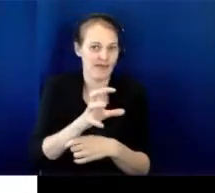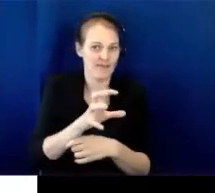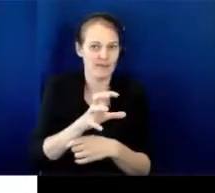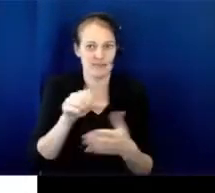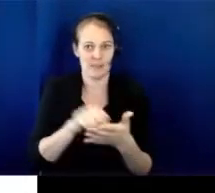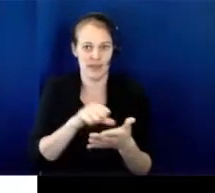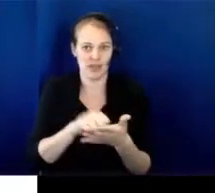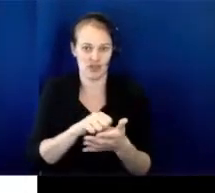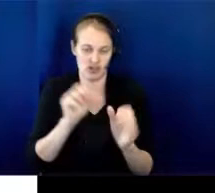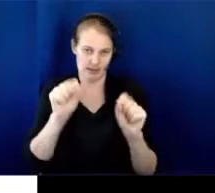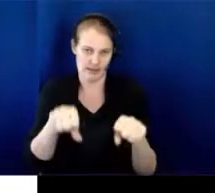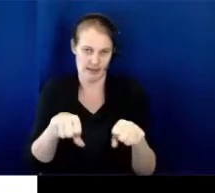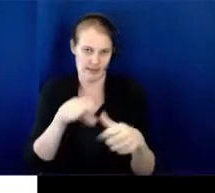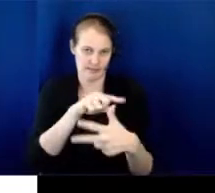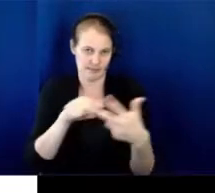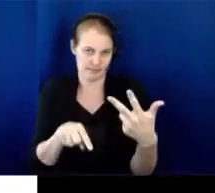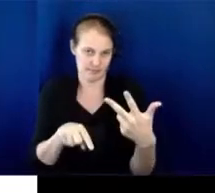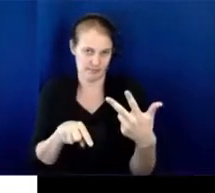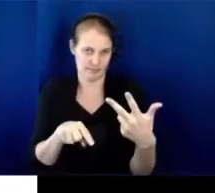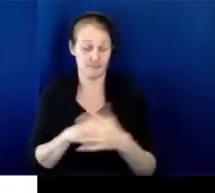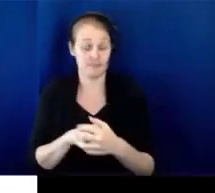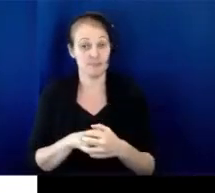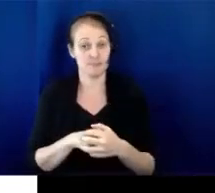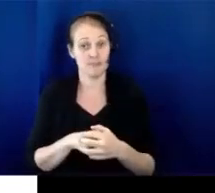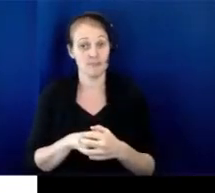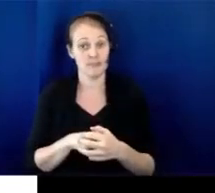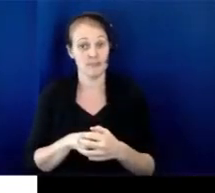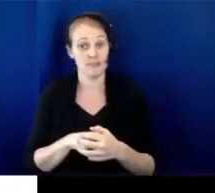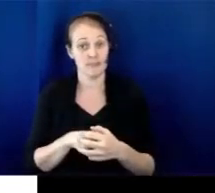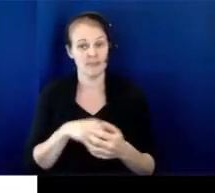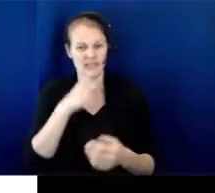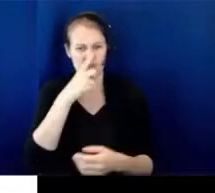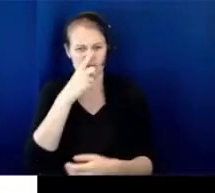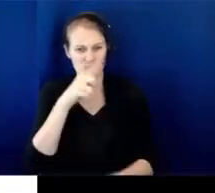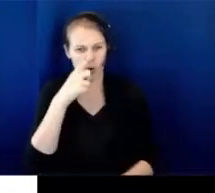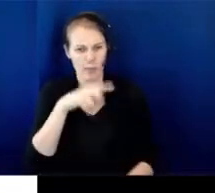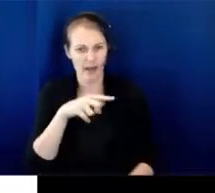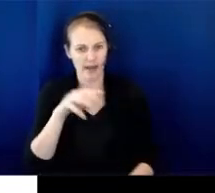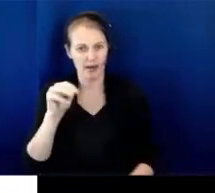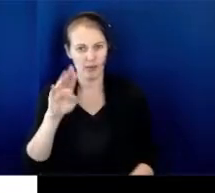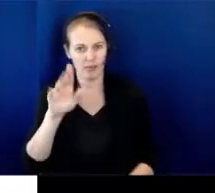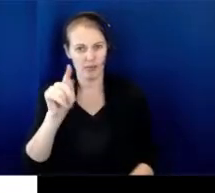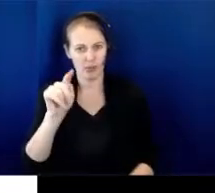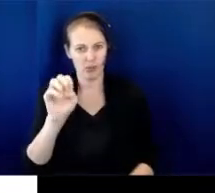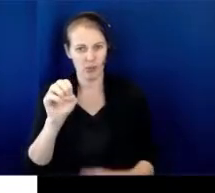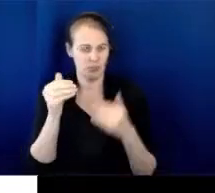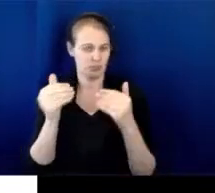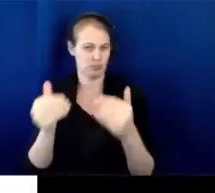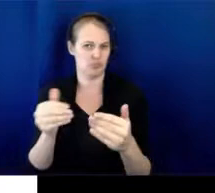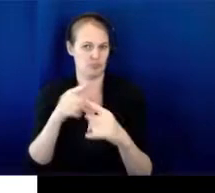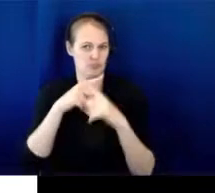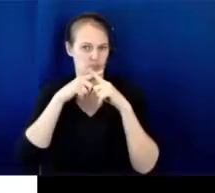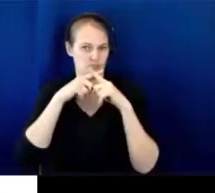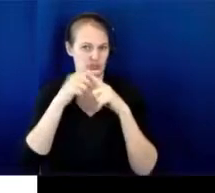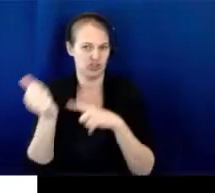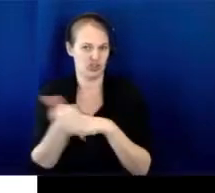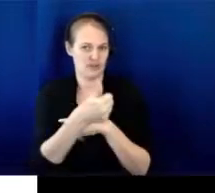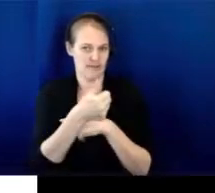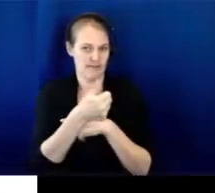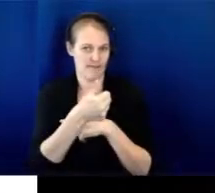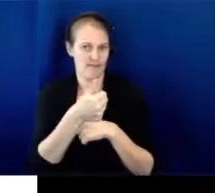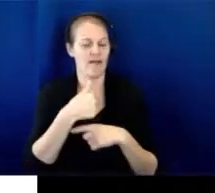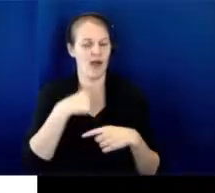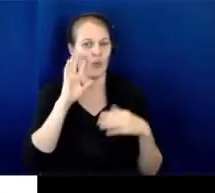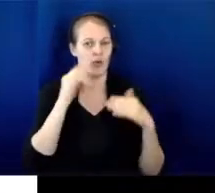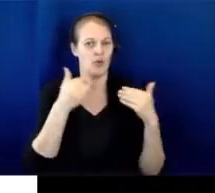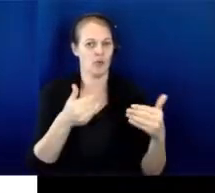page. And just so you know, if everybody wouldn't mind muting themselves during this time, I am going to be recording this. So